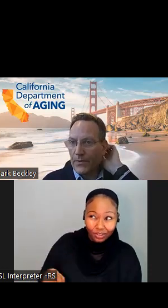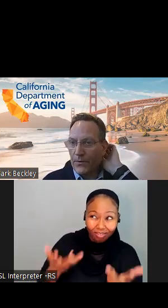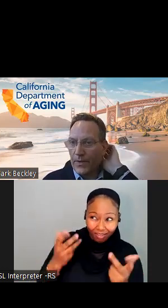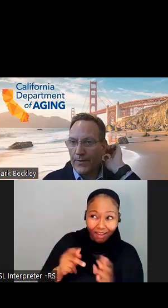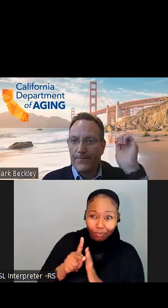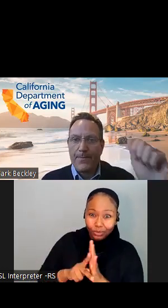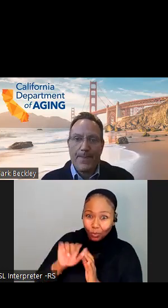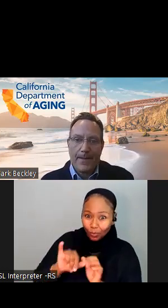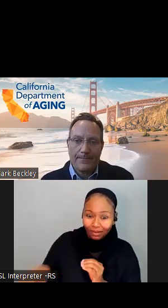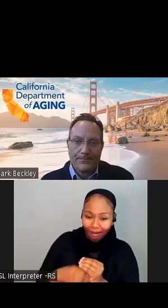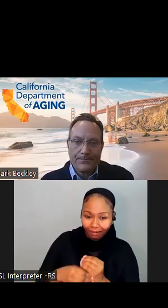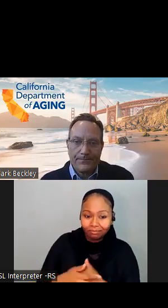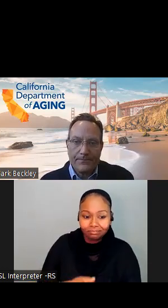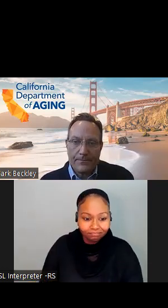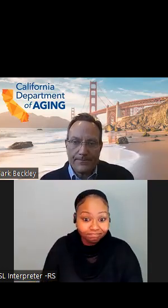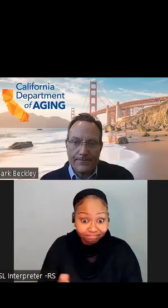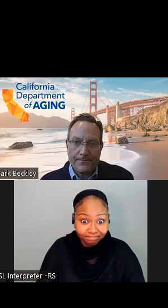approach this work with.